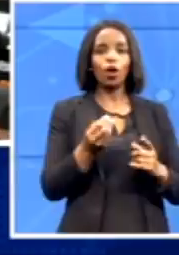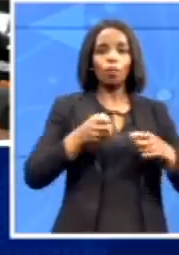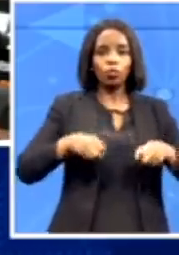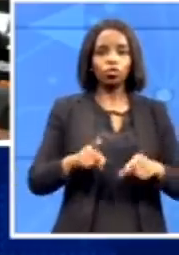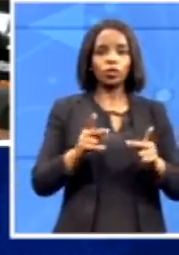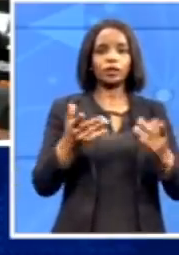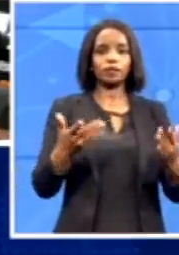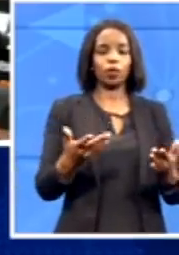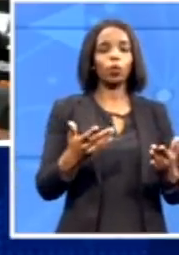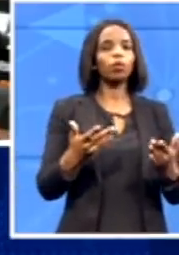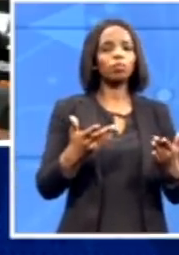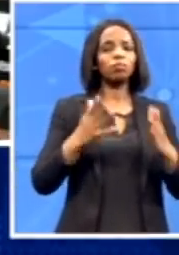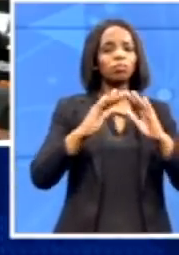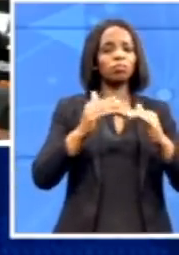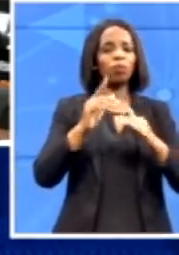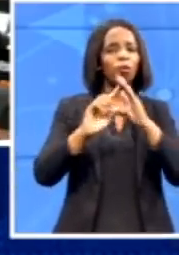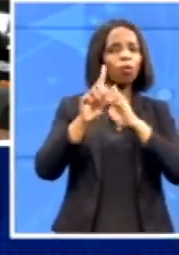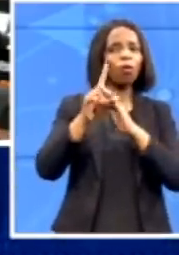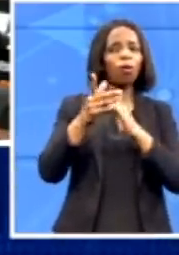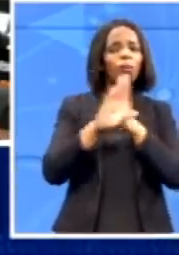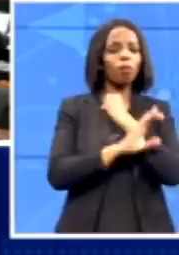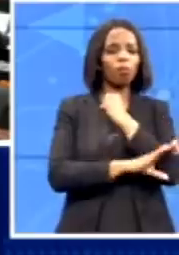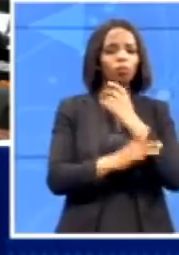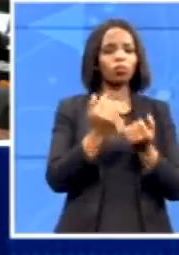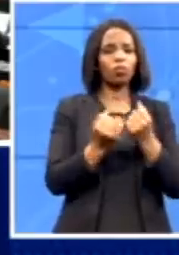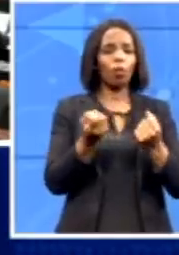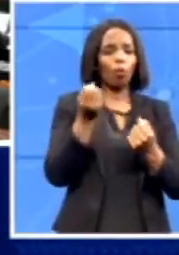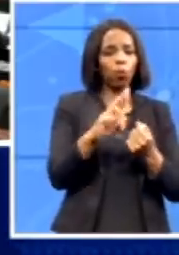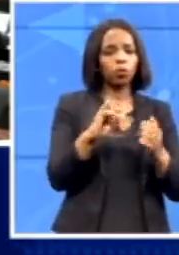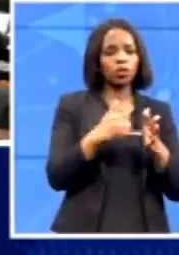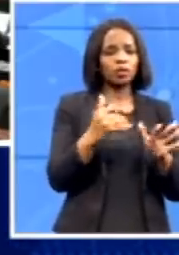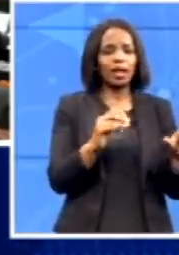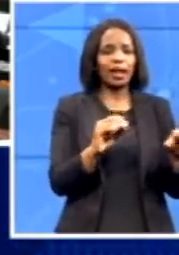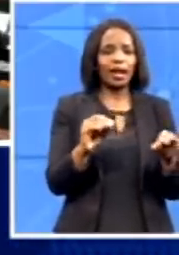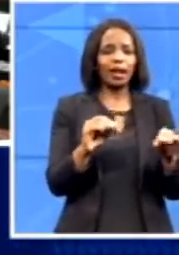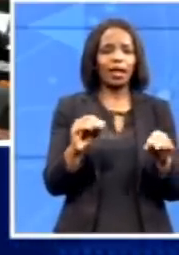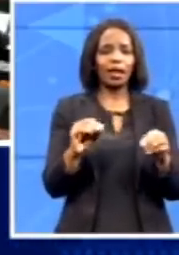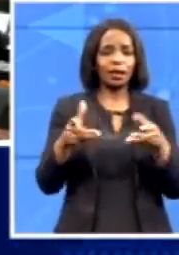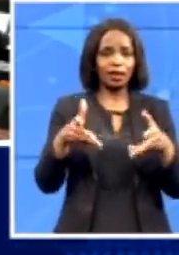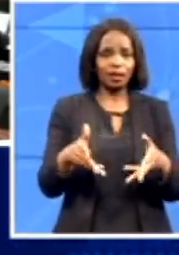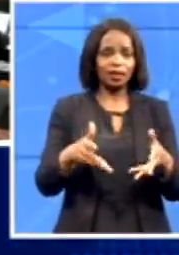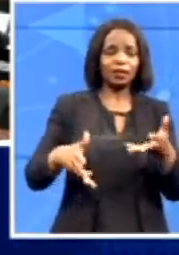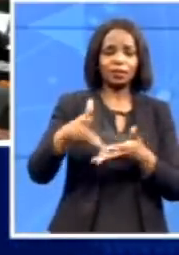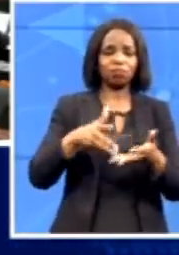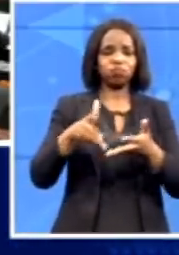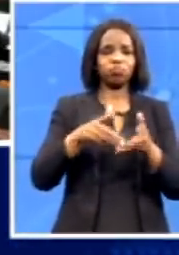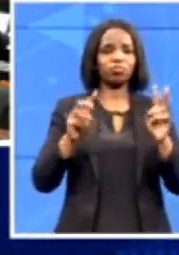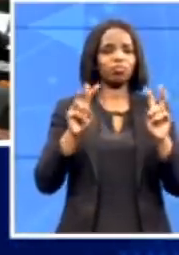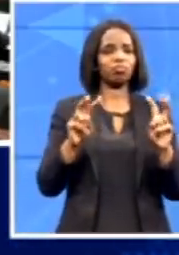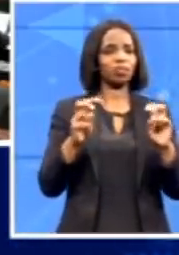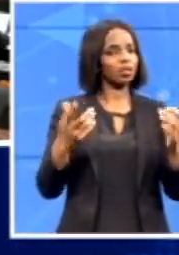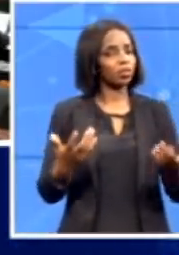delaying the start of the trial so that you're able to traverse this particular issue, come to a formal decision-making